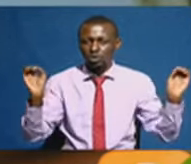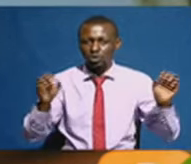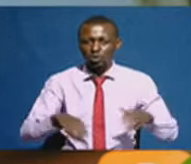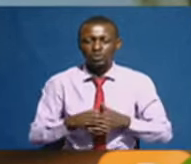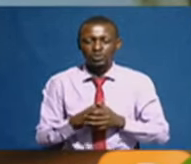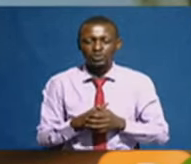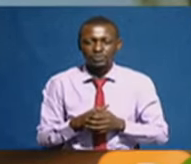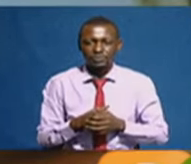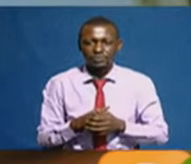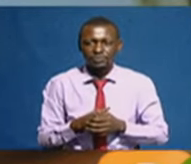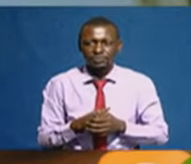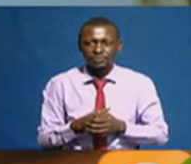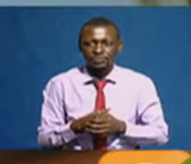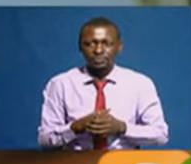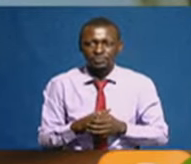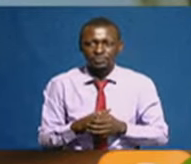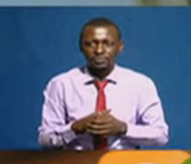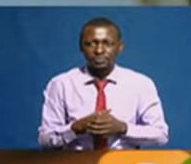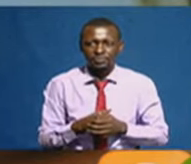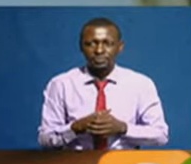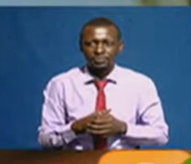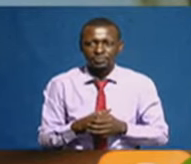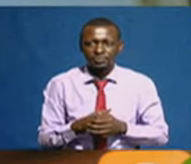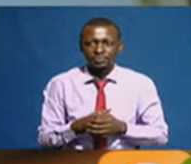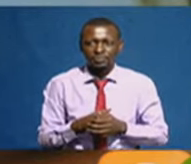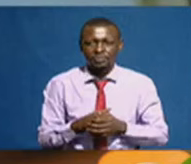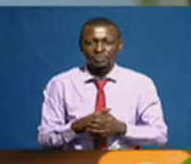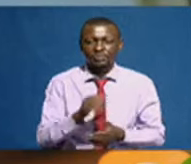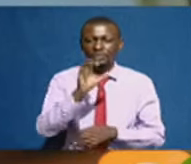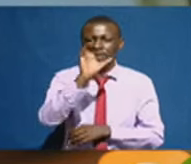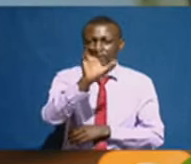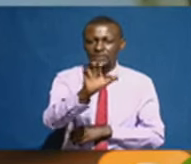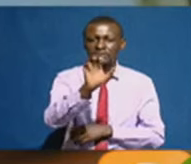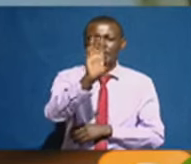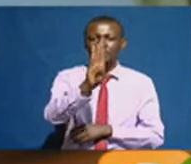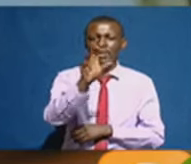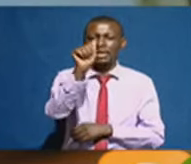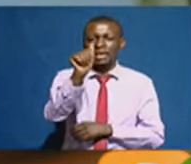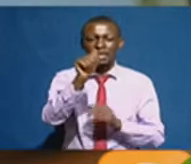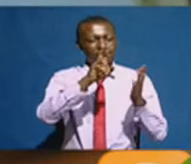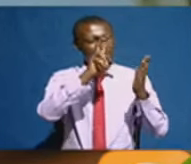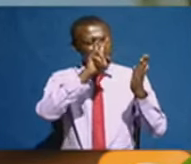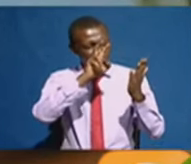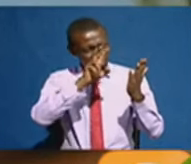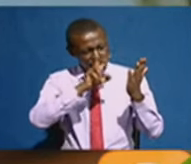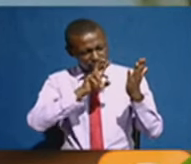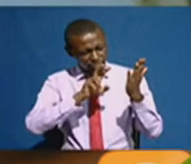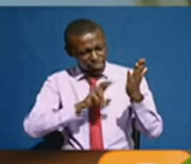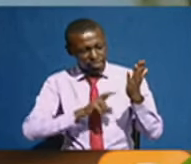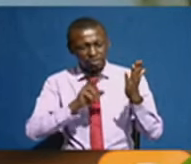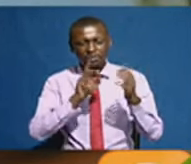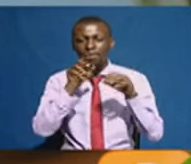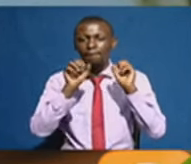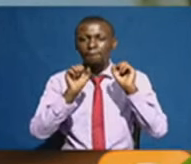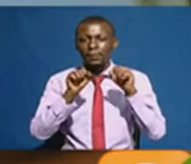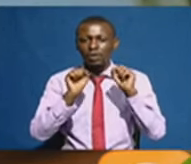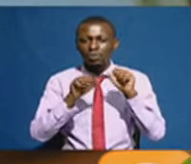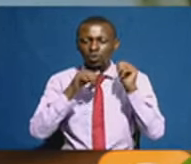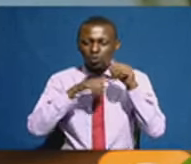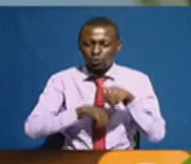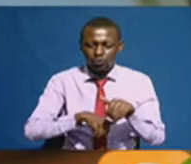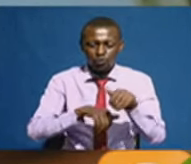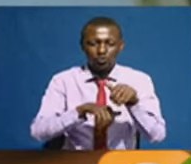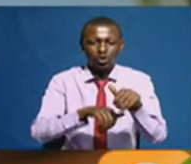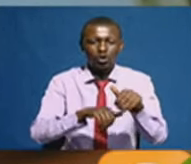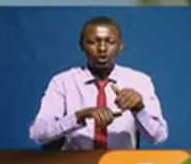So read the CBA. And it's sounding like, and you just go by what the state